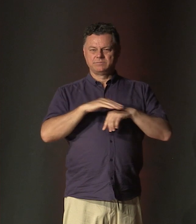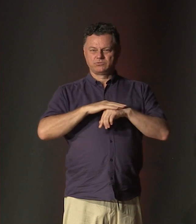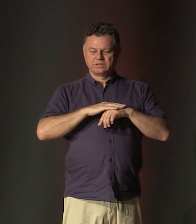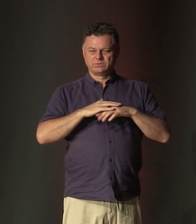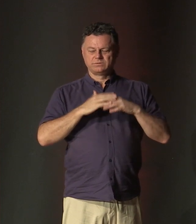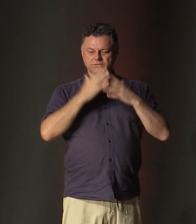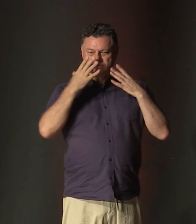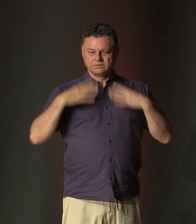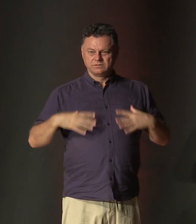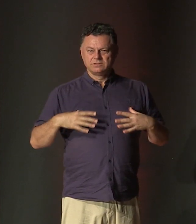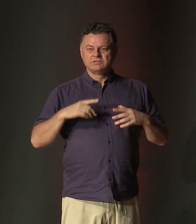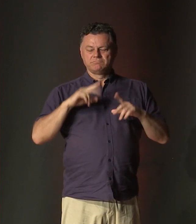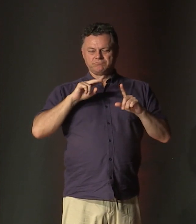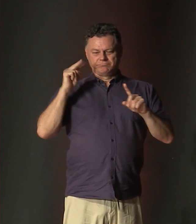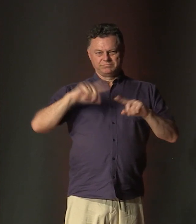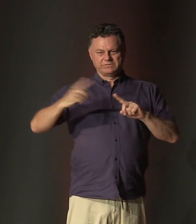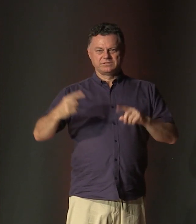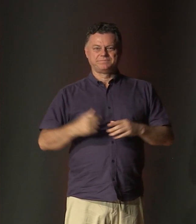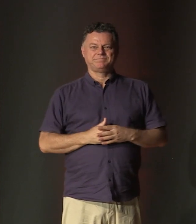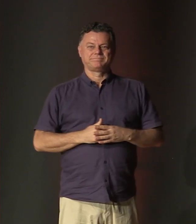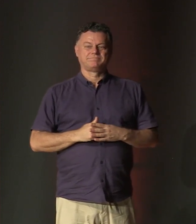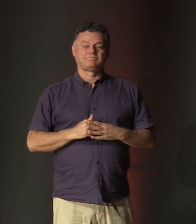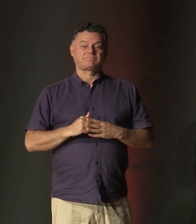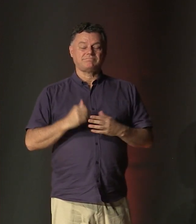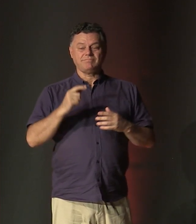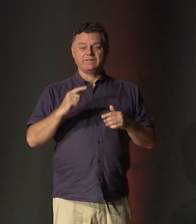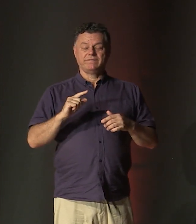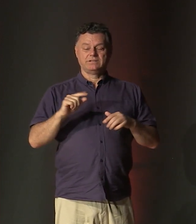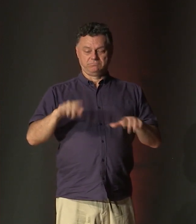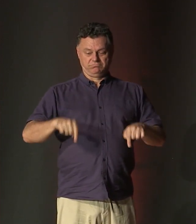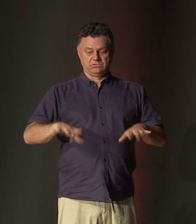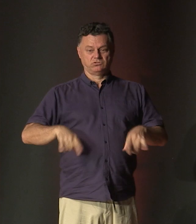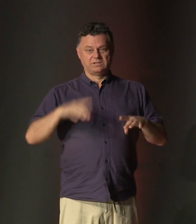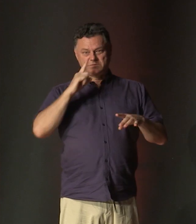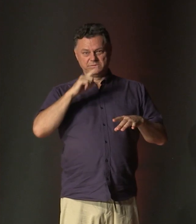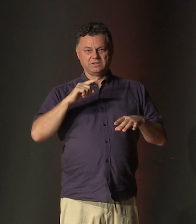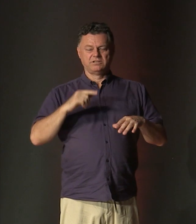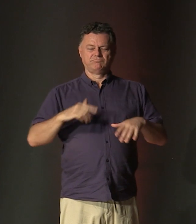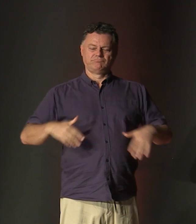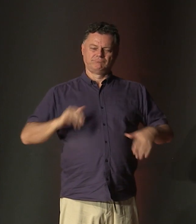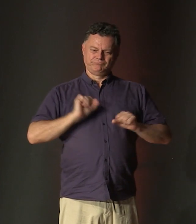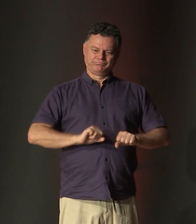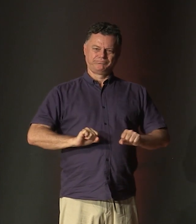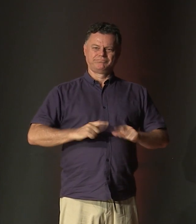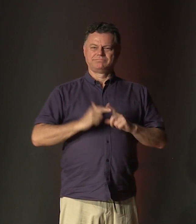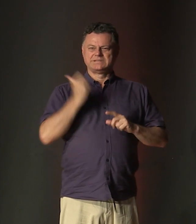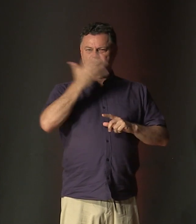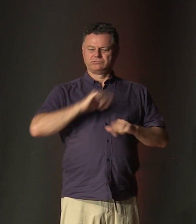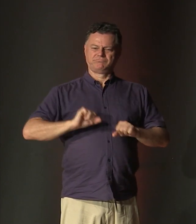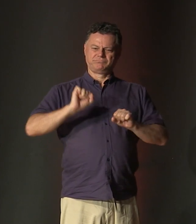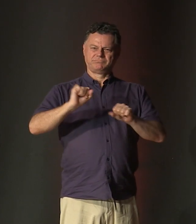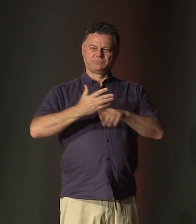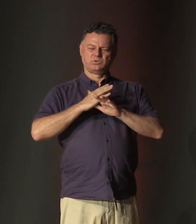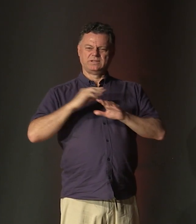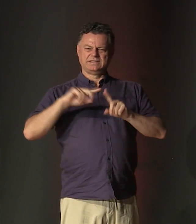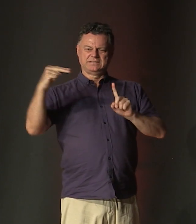Australians, and it's different for those perhaps from other countries who might now call Australia home. But our law